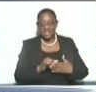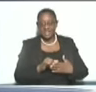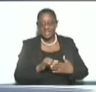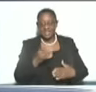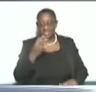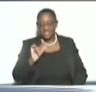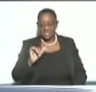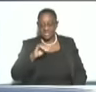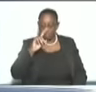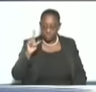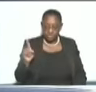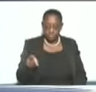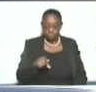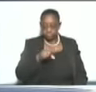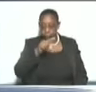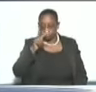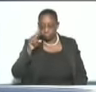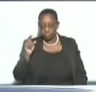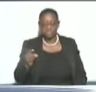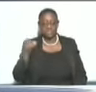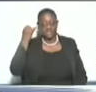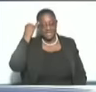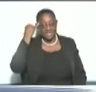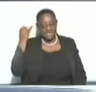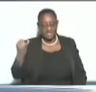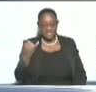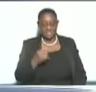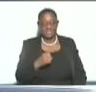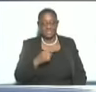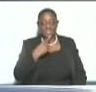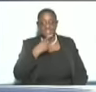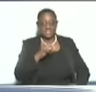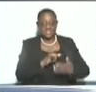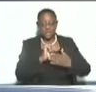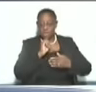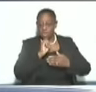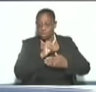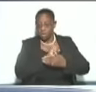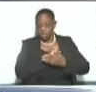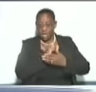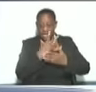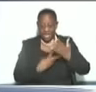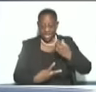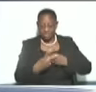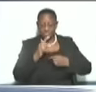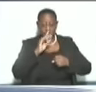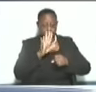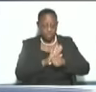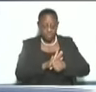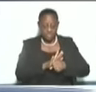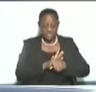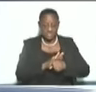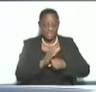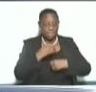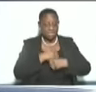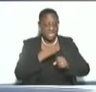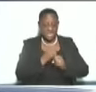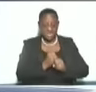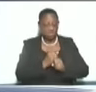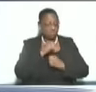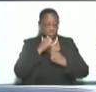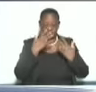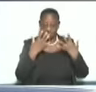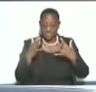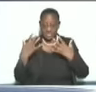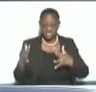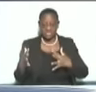and repackaged ideas, alleging that more than half of the promises made in 2021 were not completed despite the newly